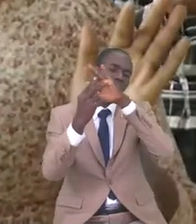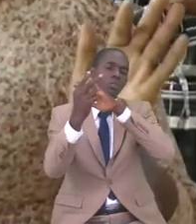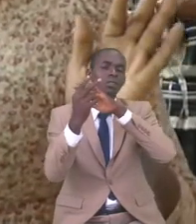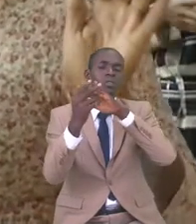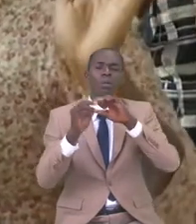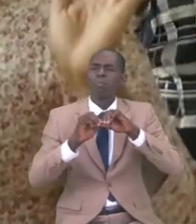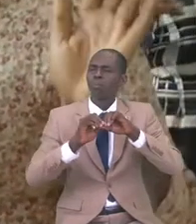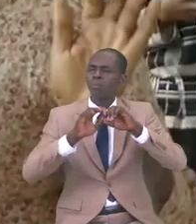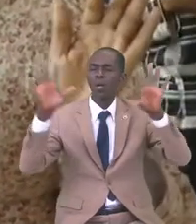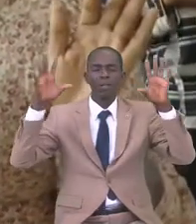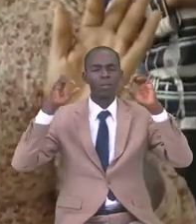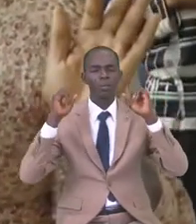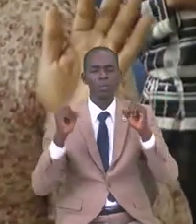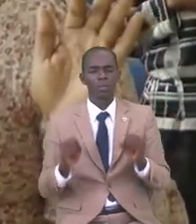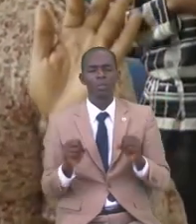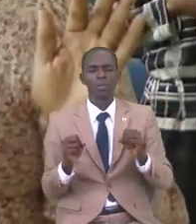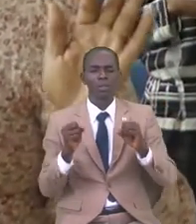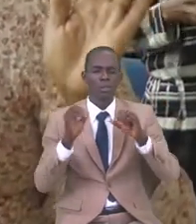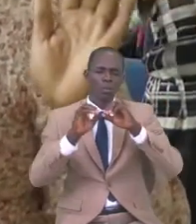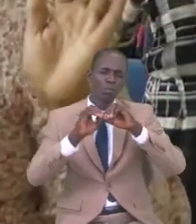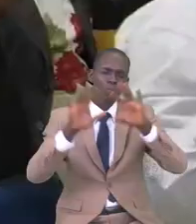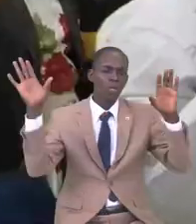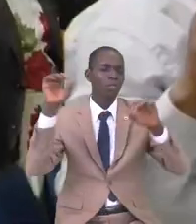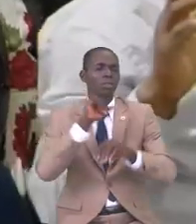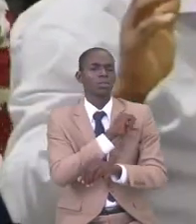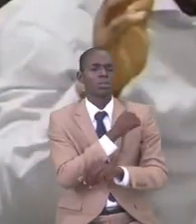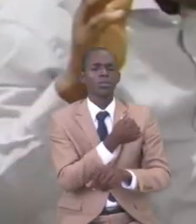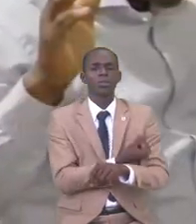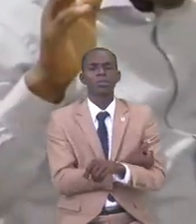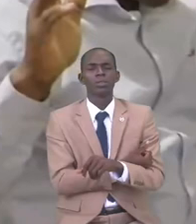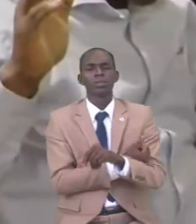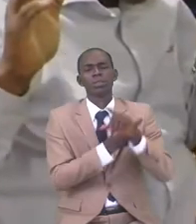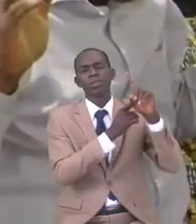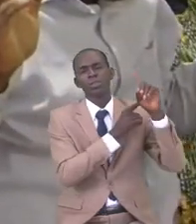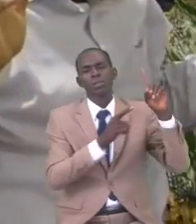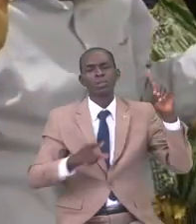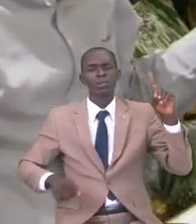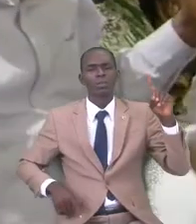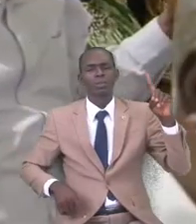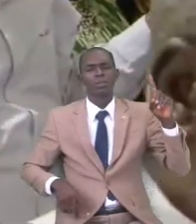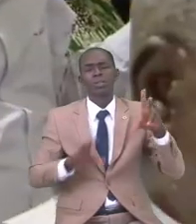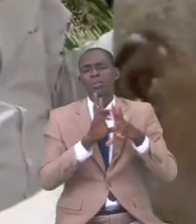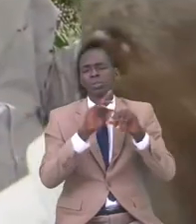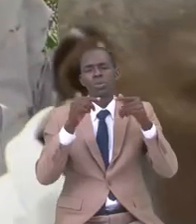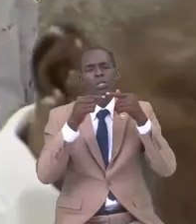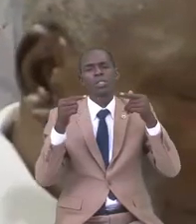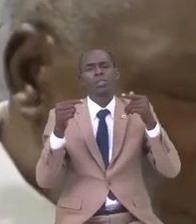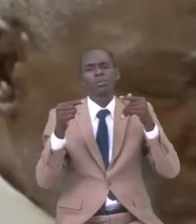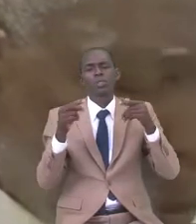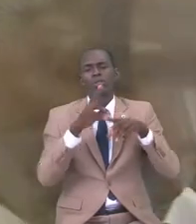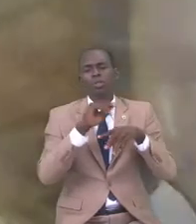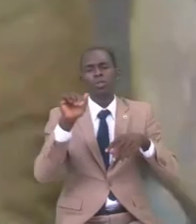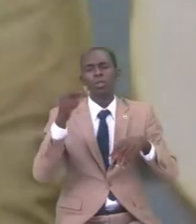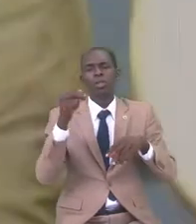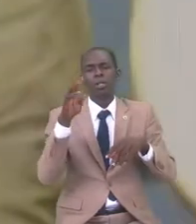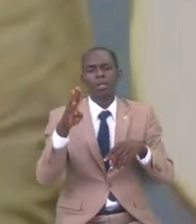brighter power, brighter authority. And Lord, no enemy, no Ahab,